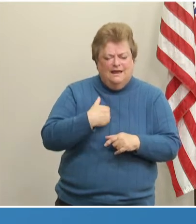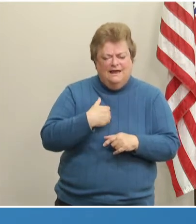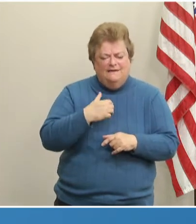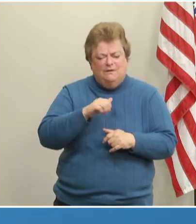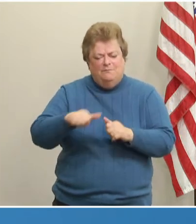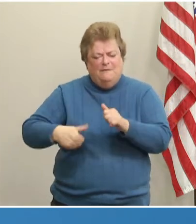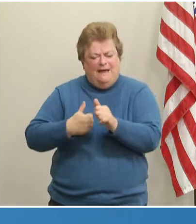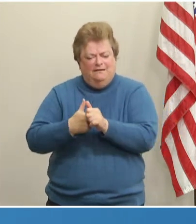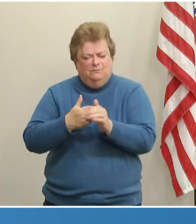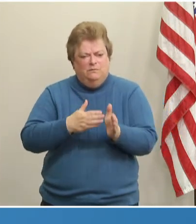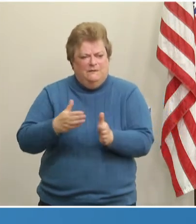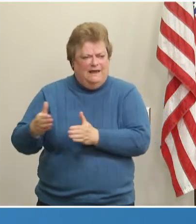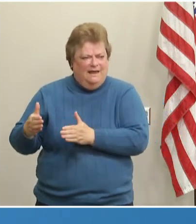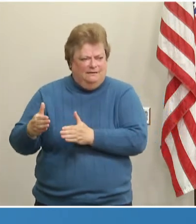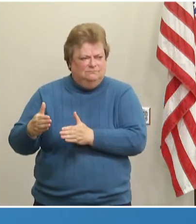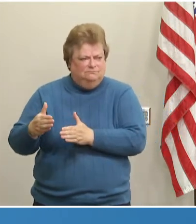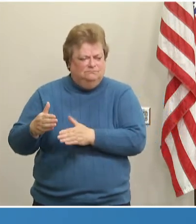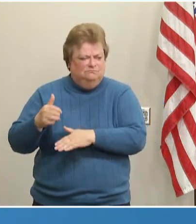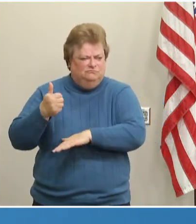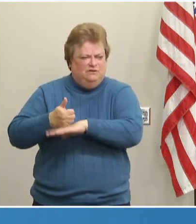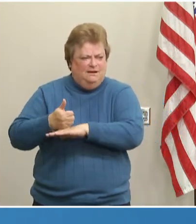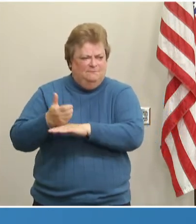too.